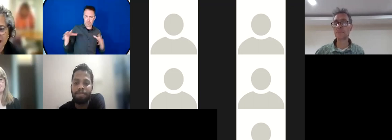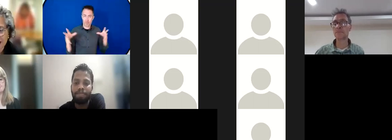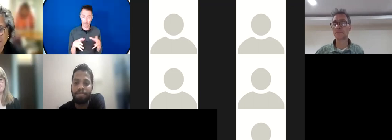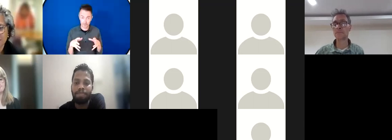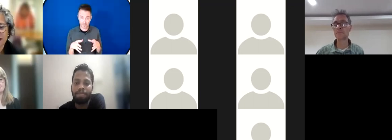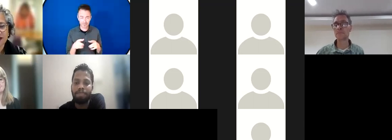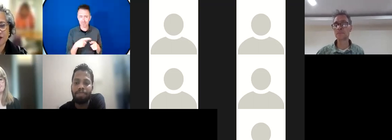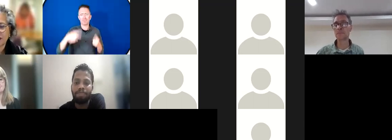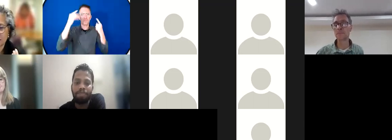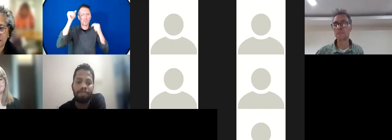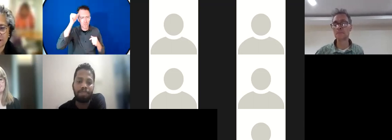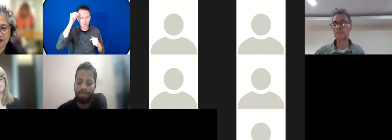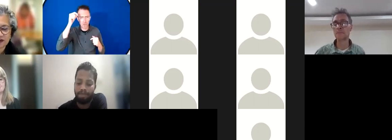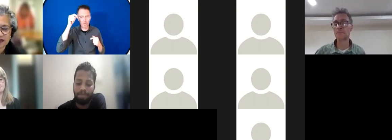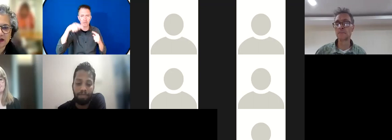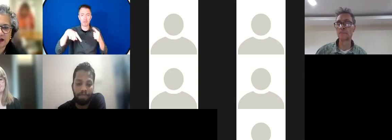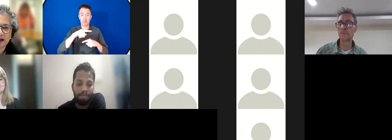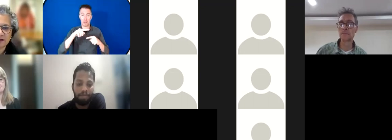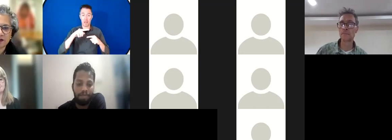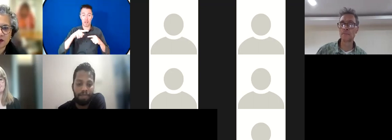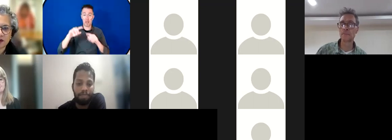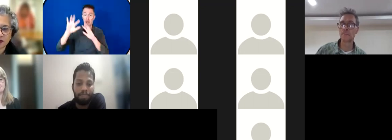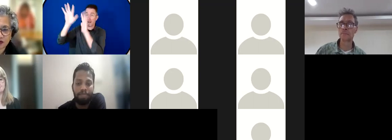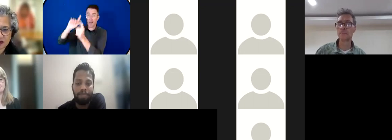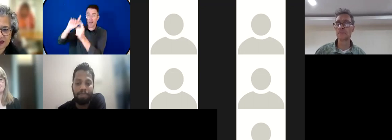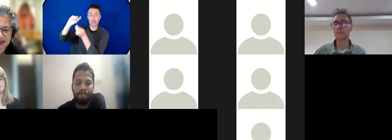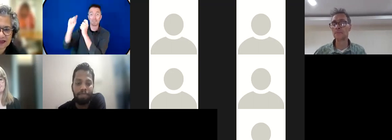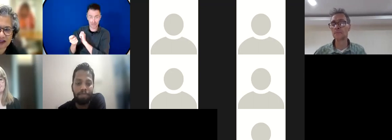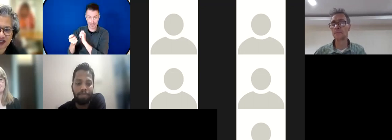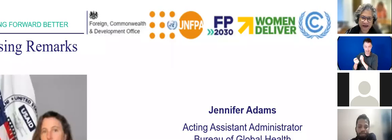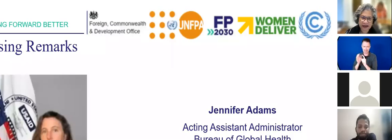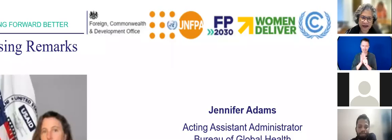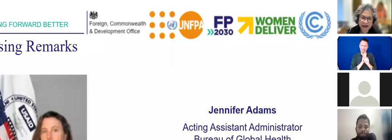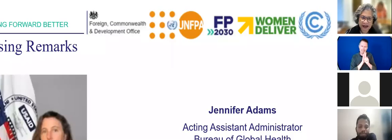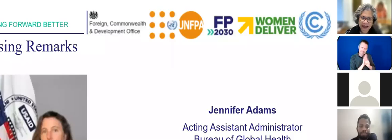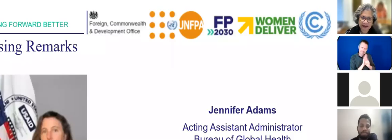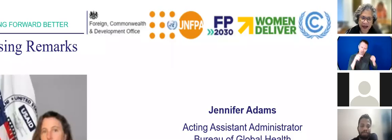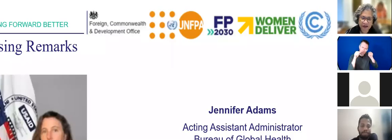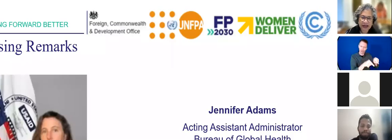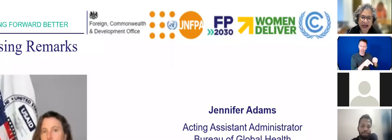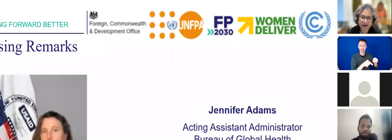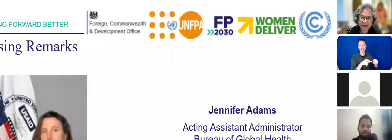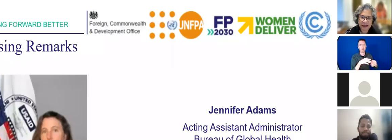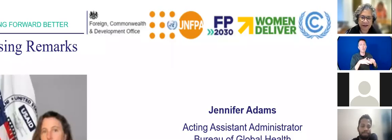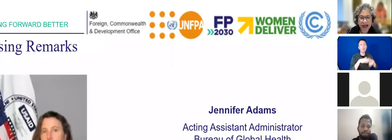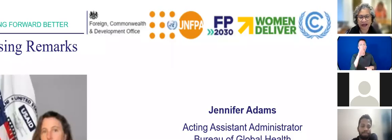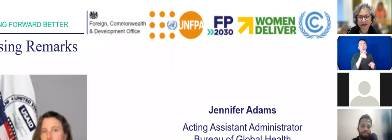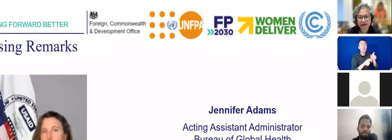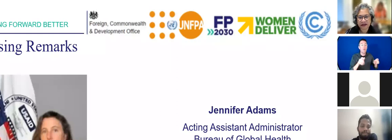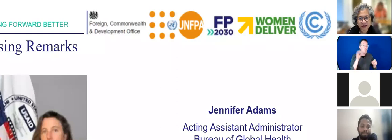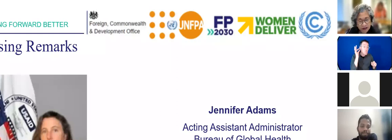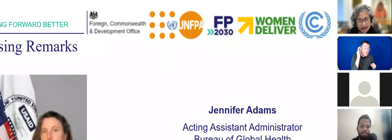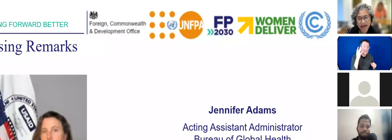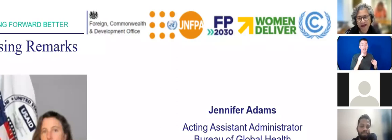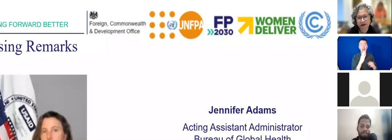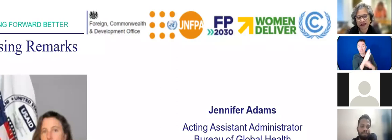We've heard it. We've heard it with examples all through today's session and really how that impacts